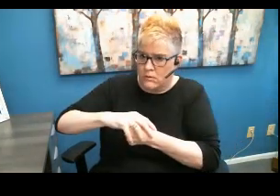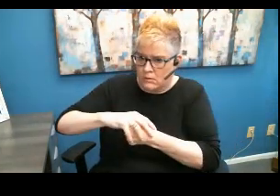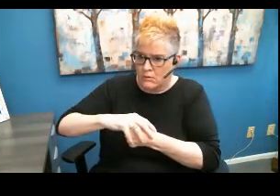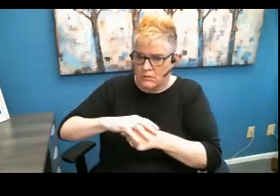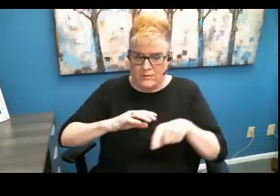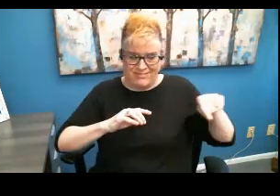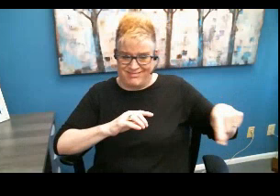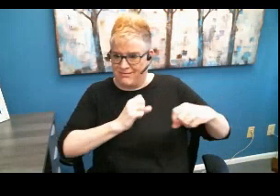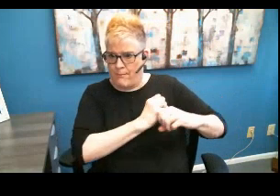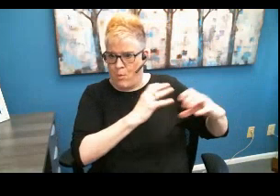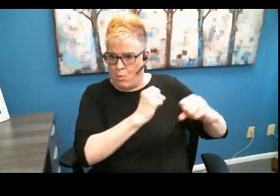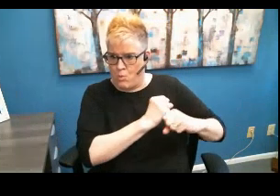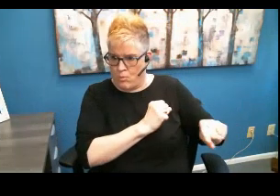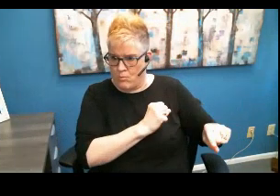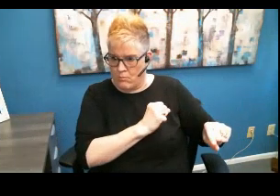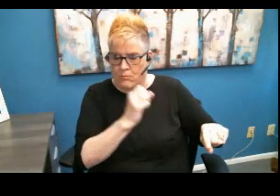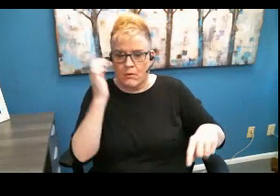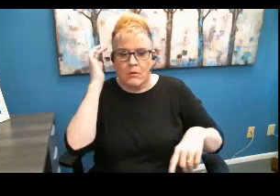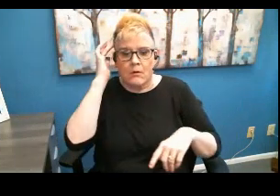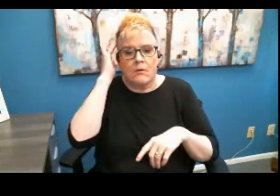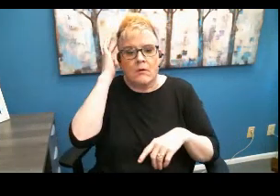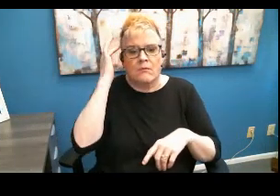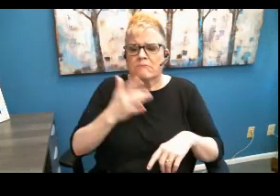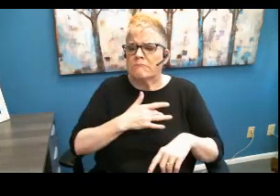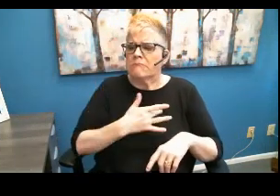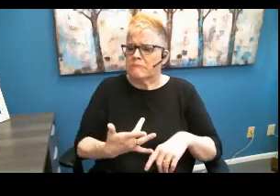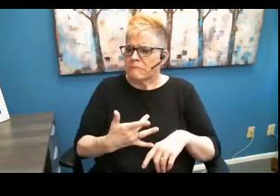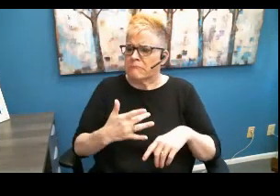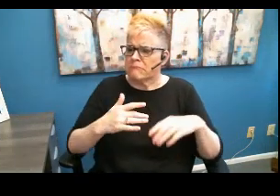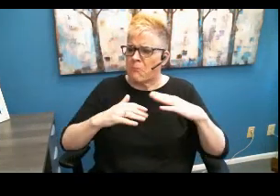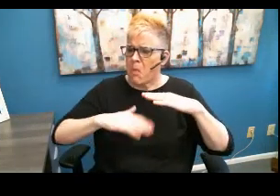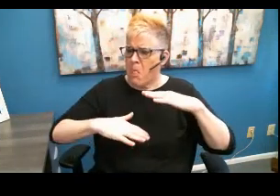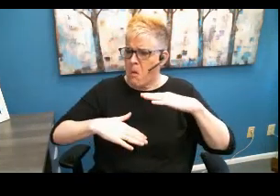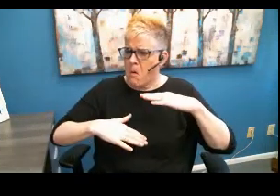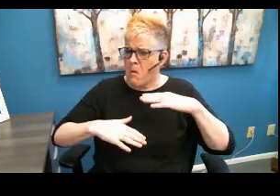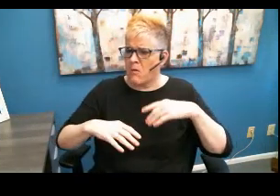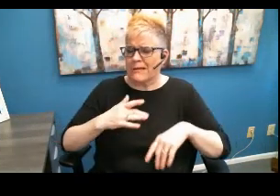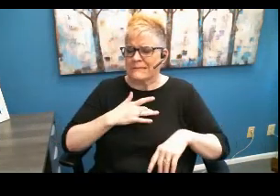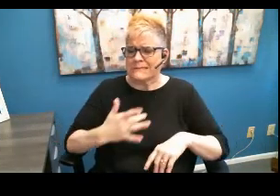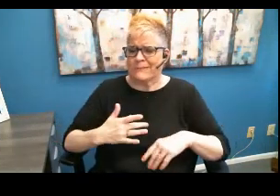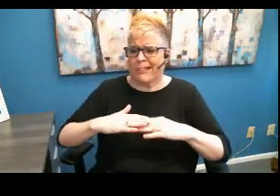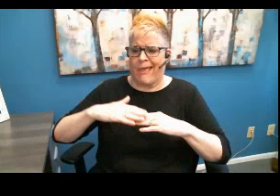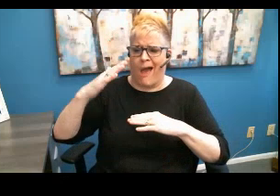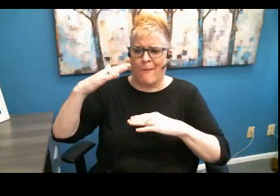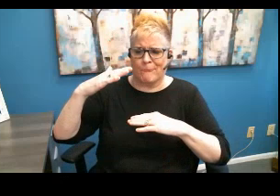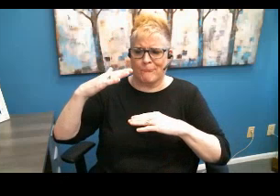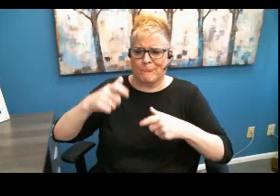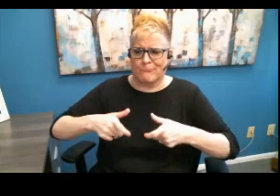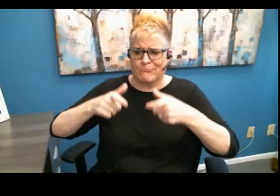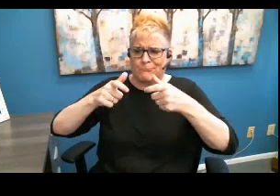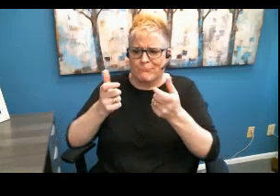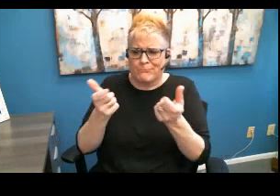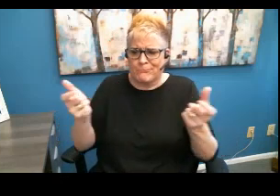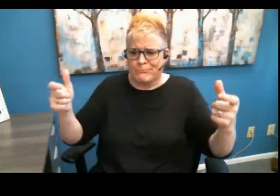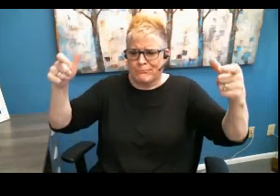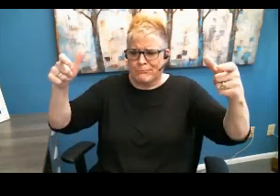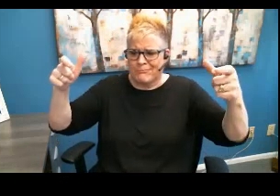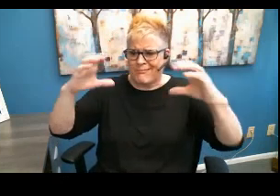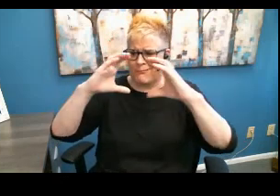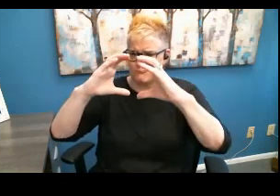These could be located above ground. Typically, they could also be located below ground in pits. There's some of those as well across the service